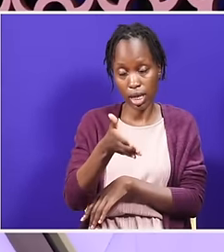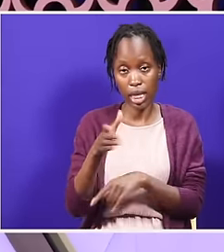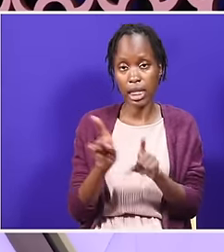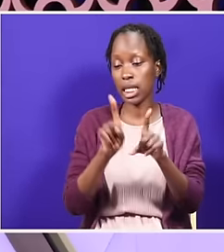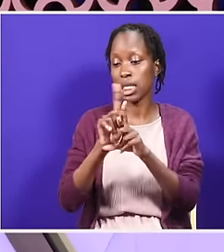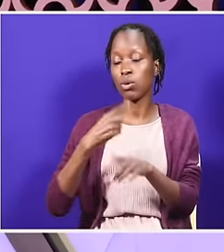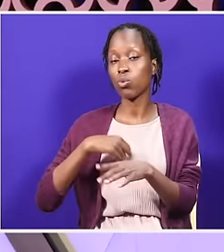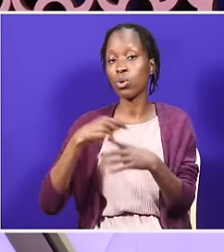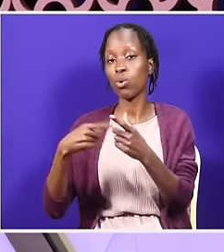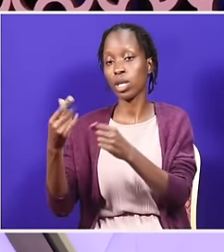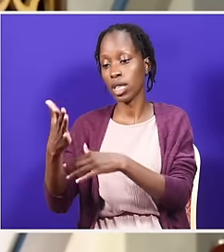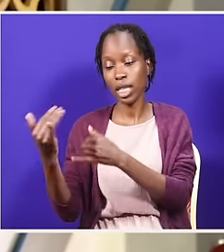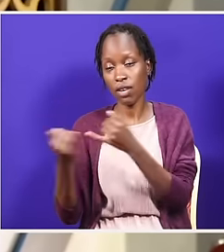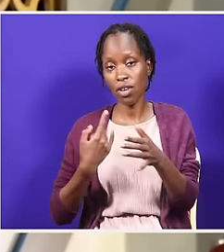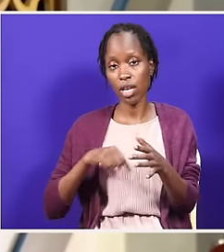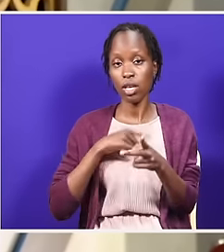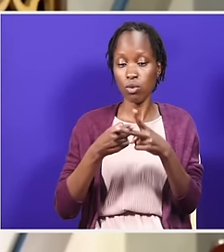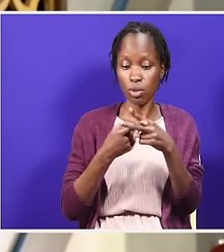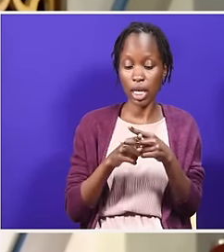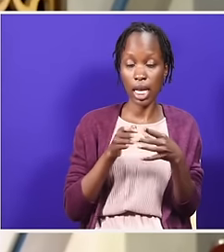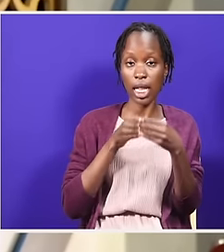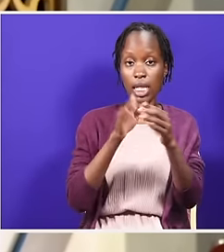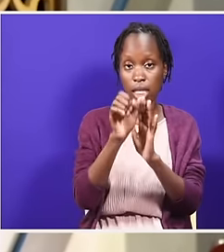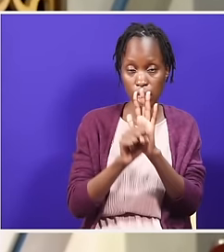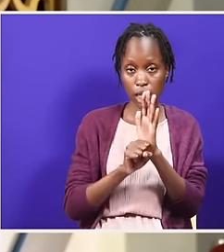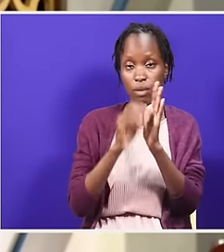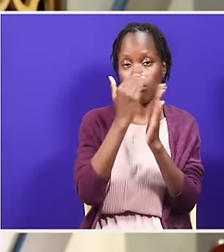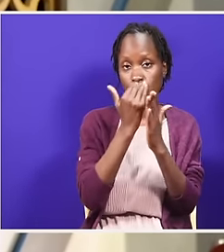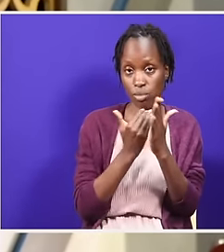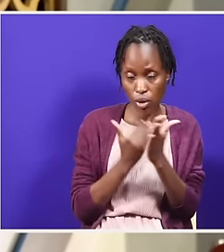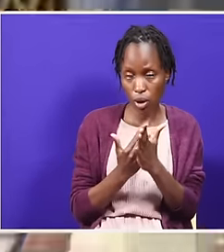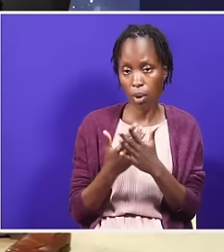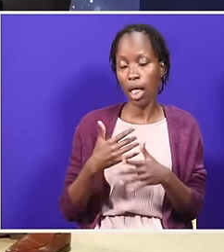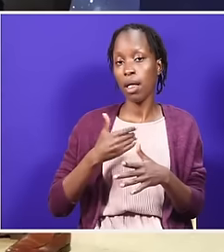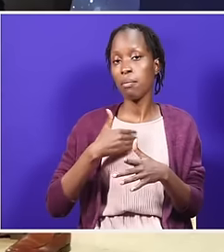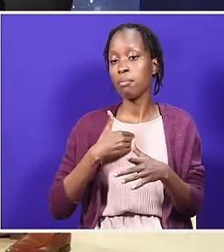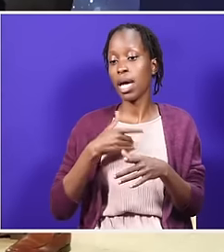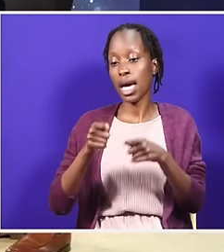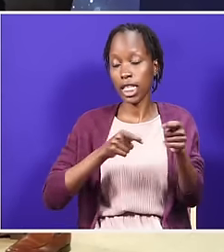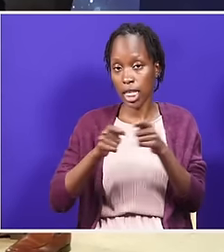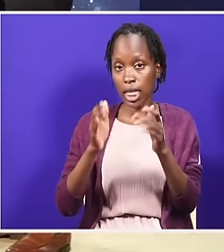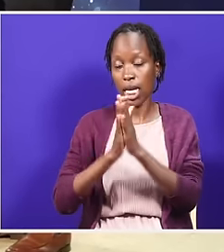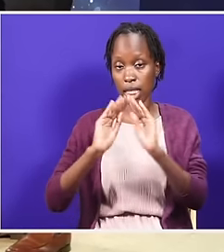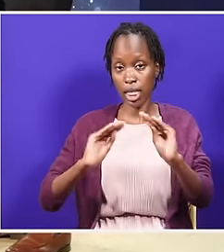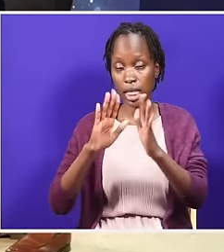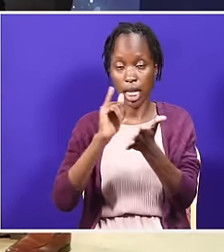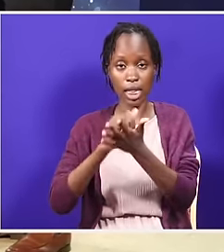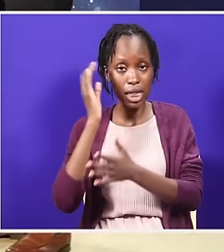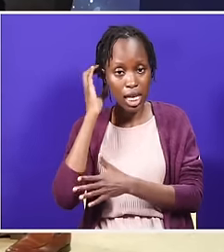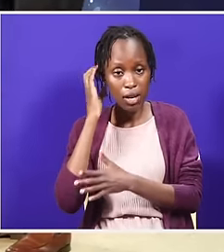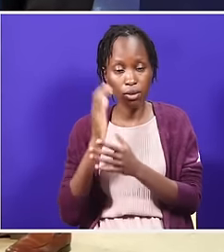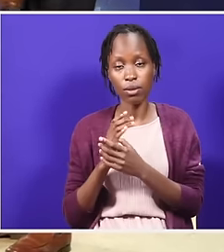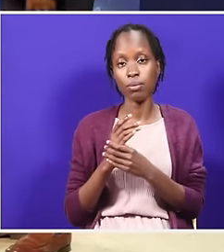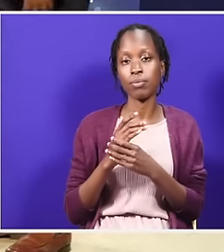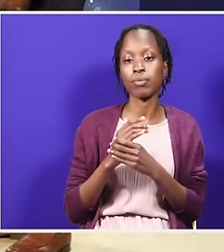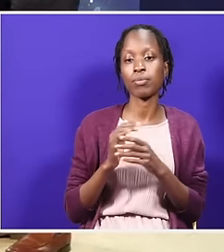We went there at their invitation to begin a leadership program. Yes. Which we did. I direct, I teach in it. Amen. And then they made me